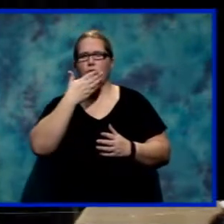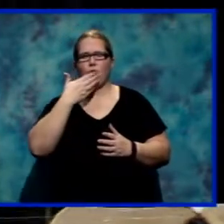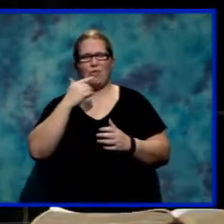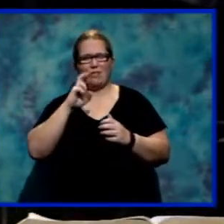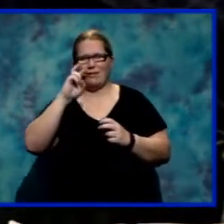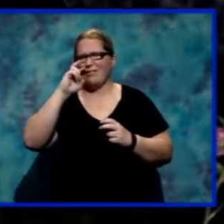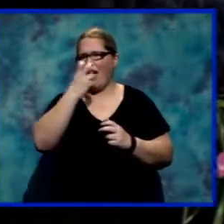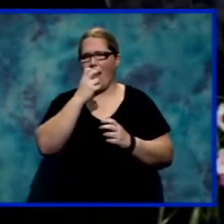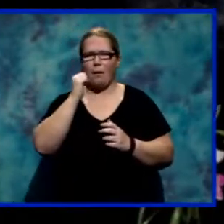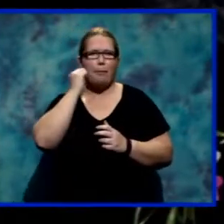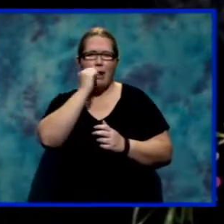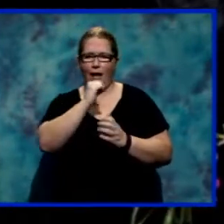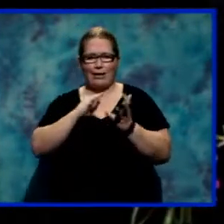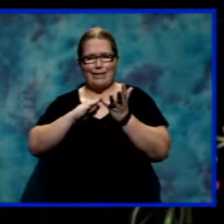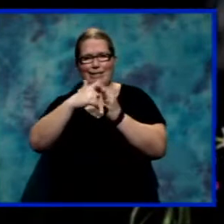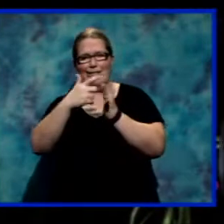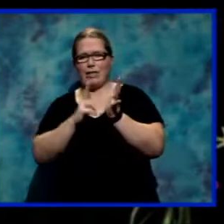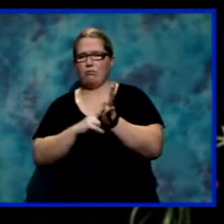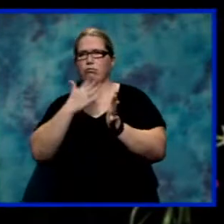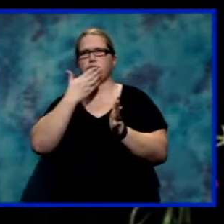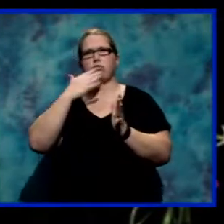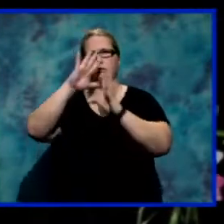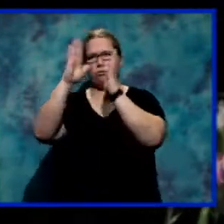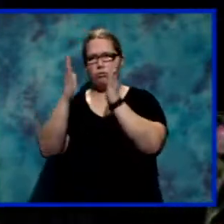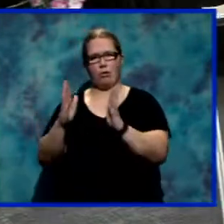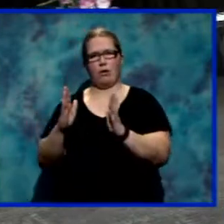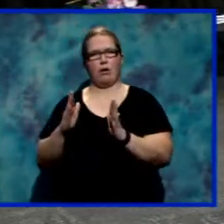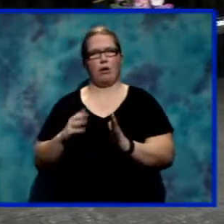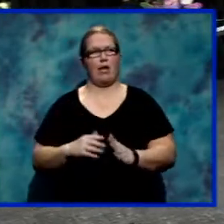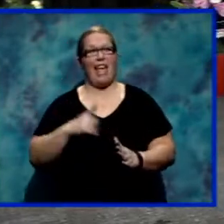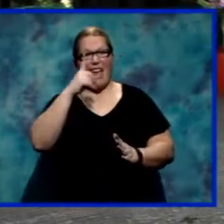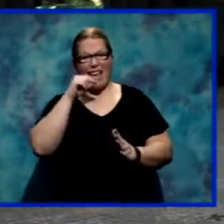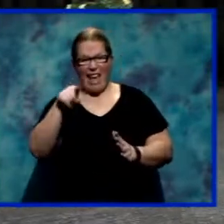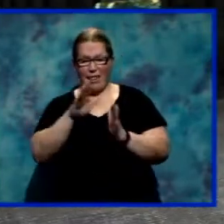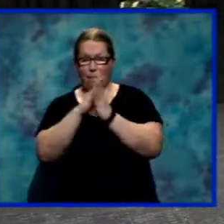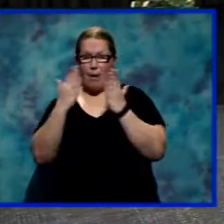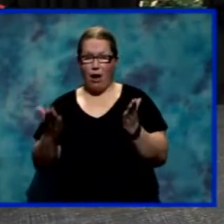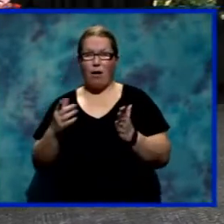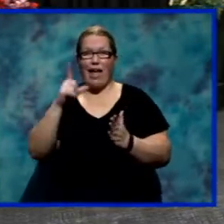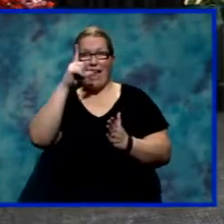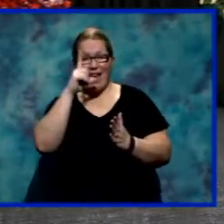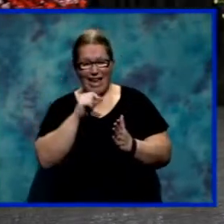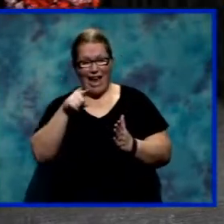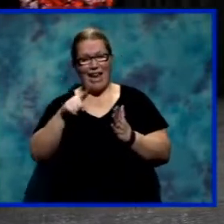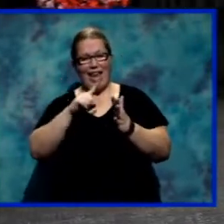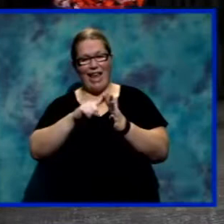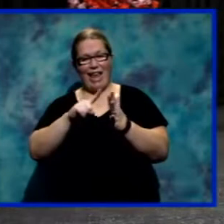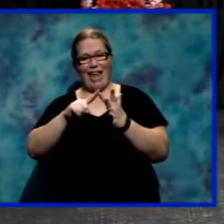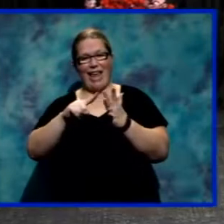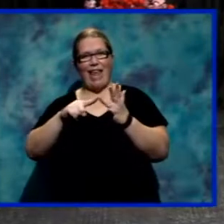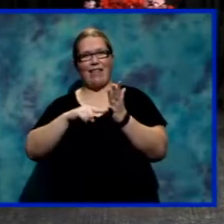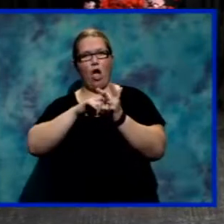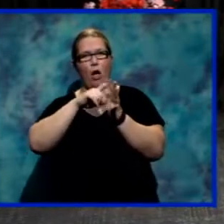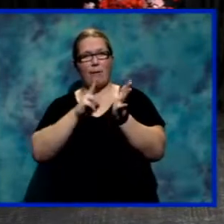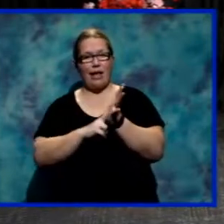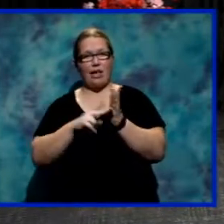black skin, striking features. And the Bible says, can an Ethiopian, can a Zulu change the colour of his skin? What's